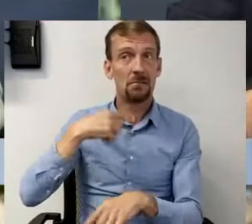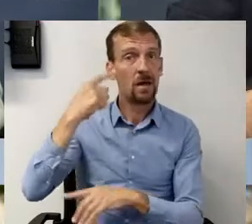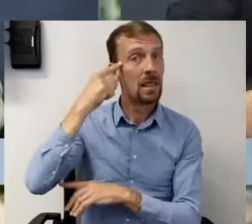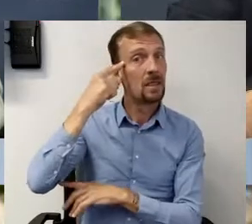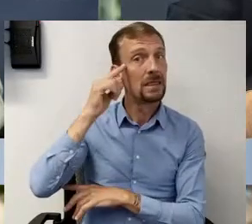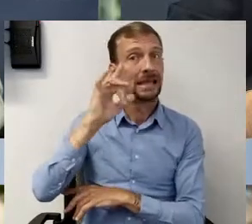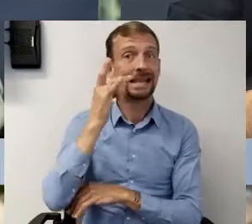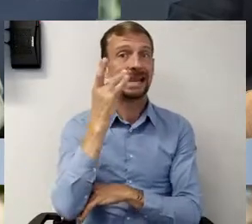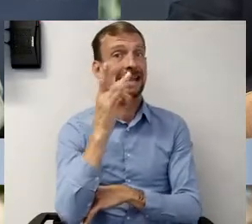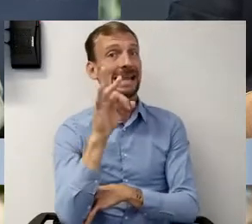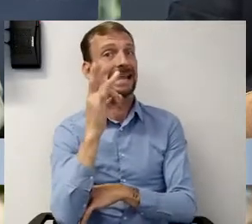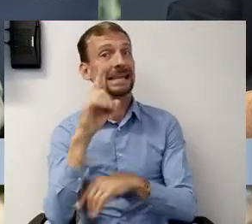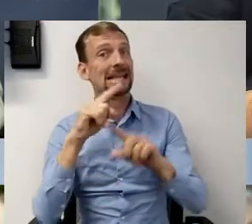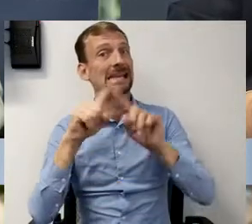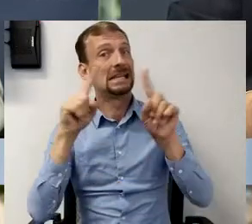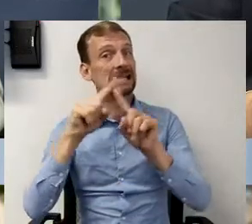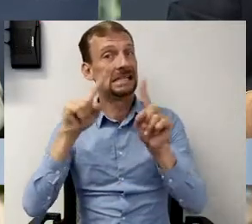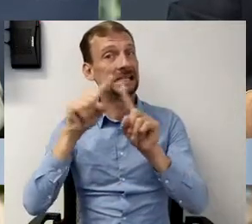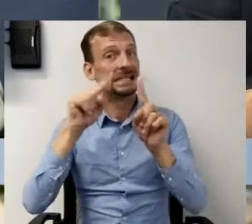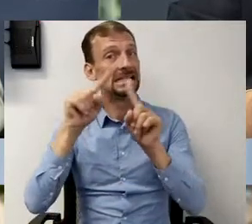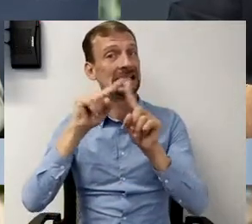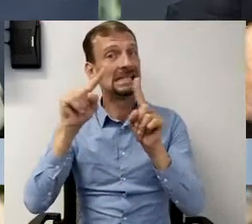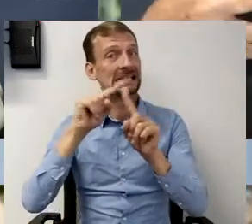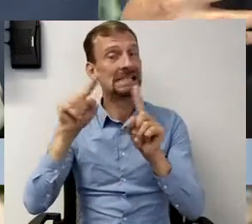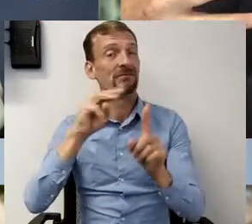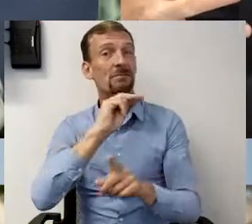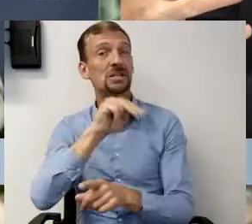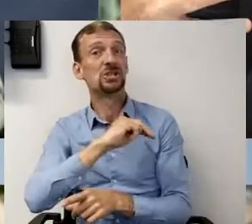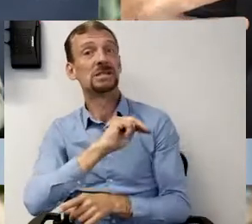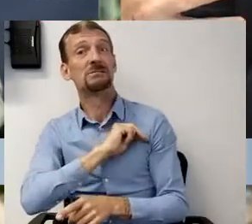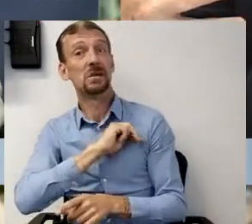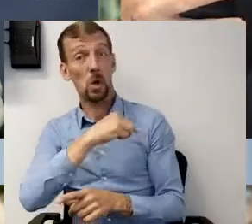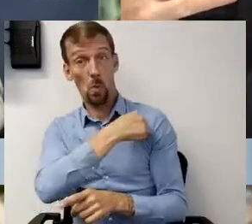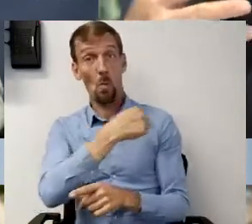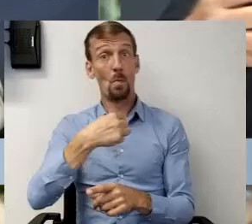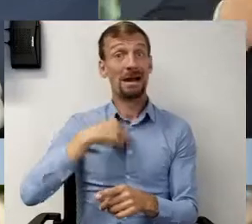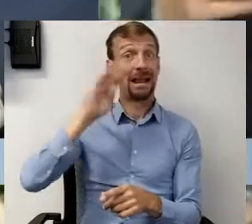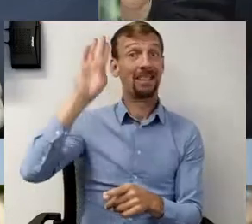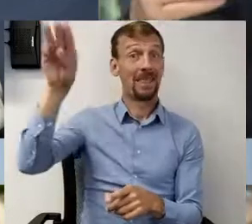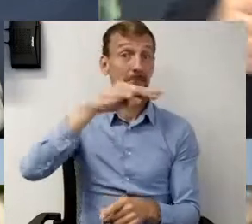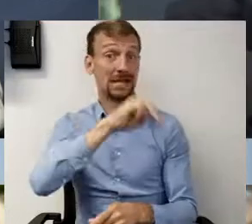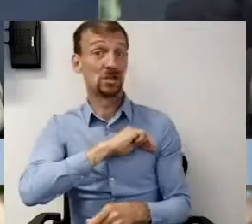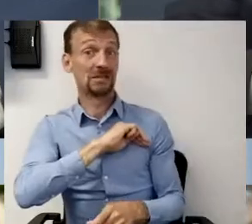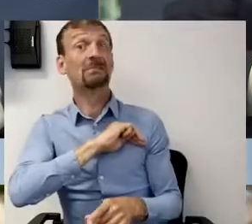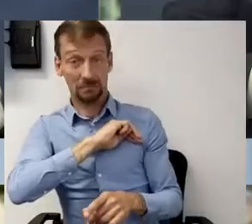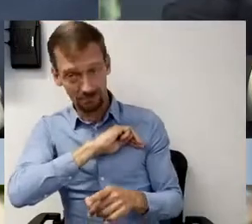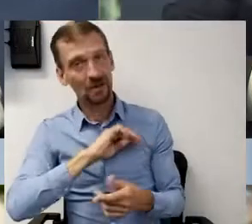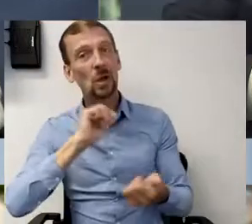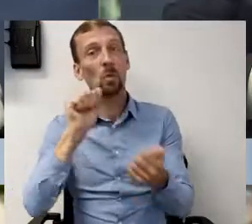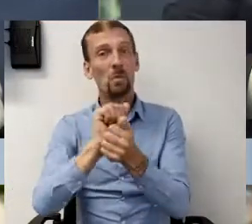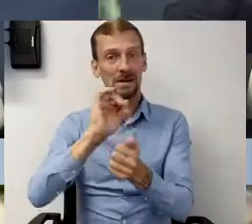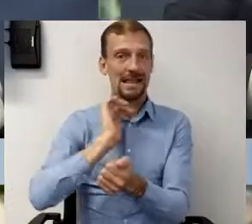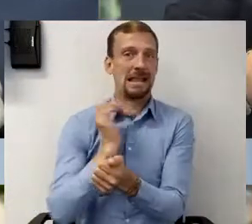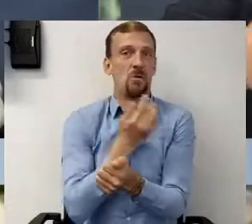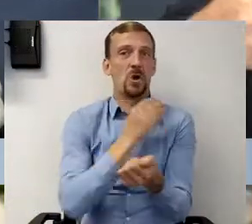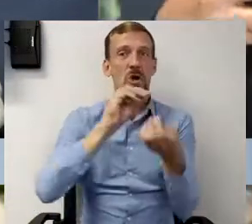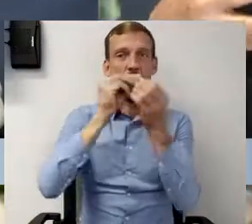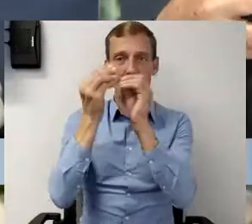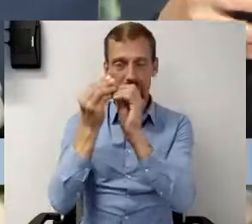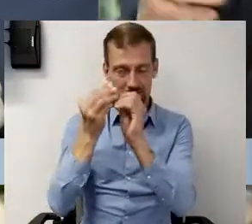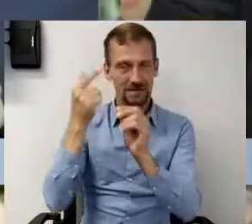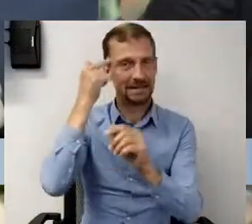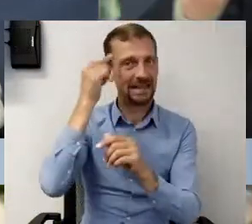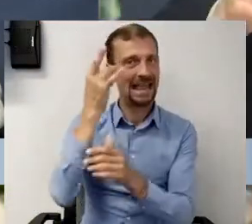have 18 different missions. So we actually were a mission for them with a number and everything. And so I think they've